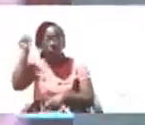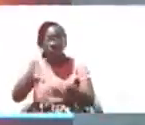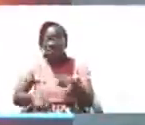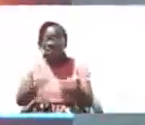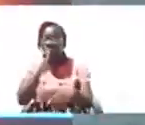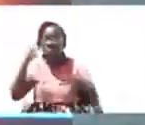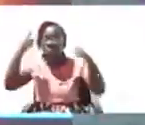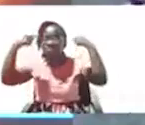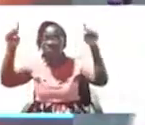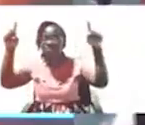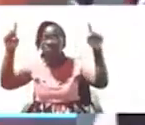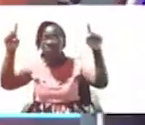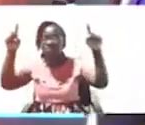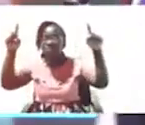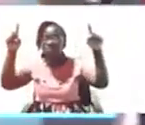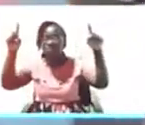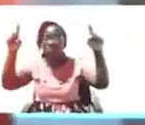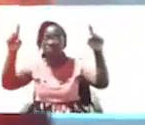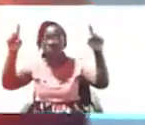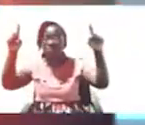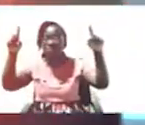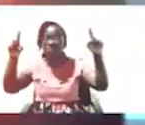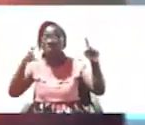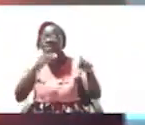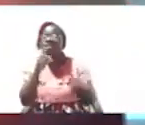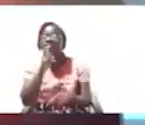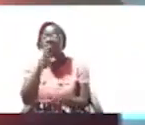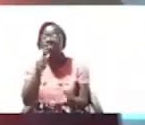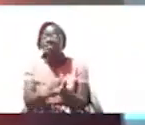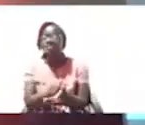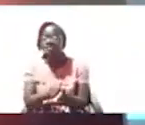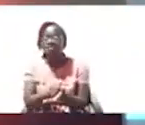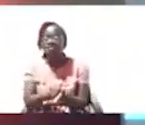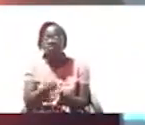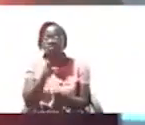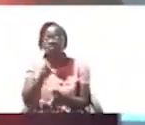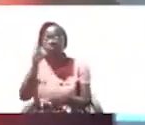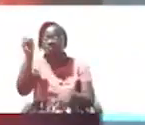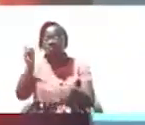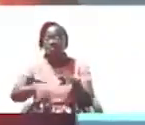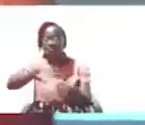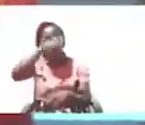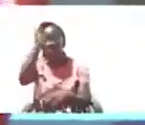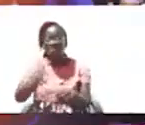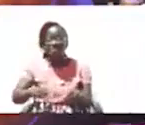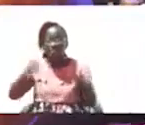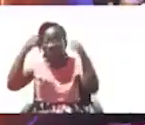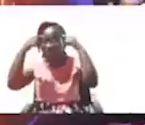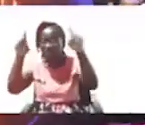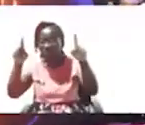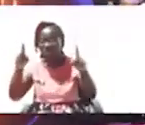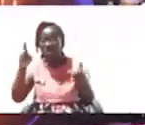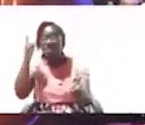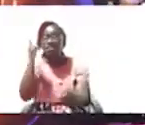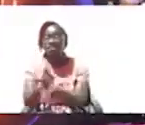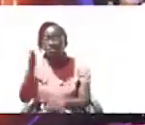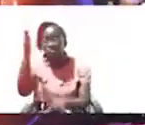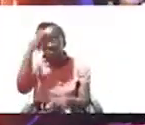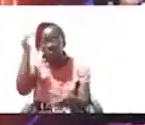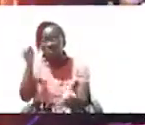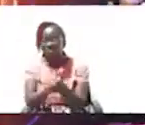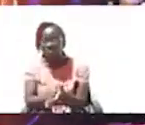you will never prosper. And they've stamped it. Tonight a voice